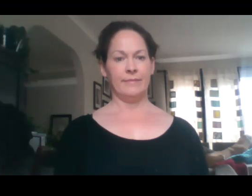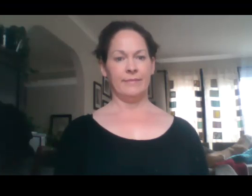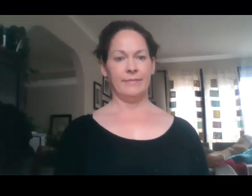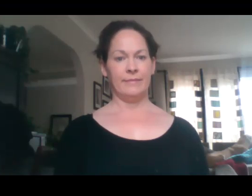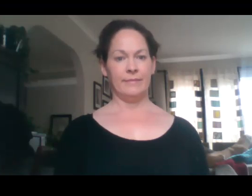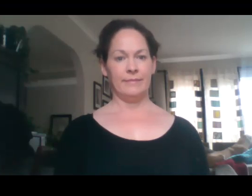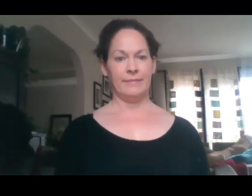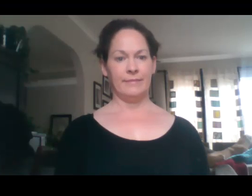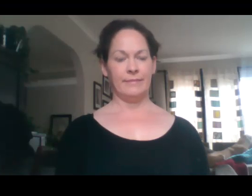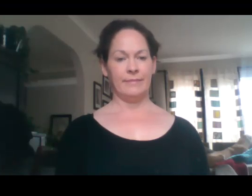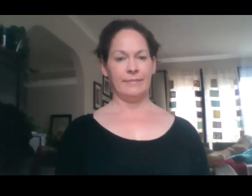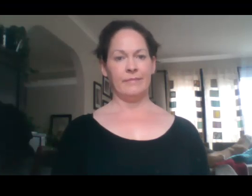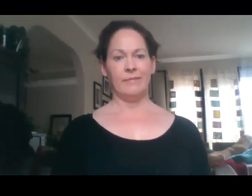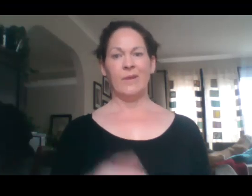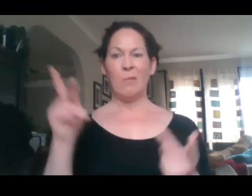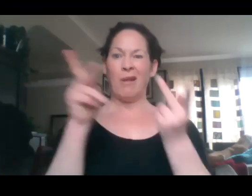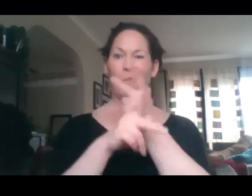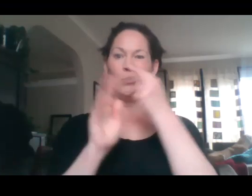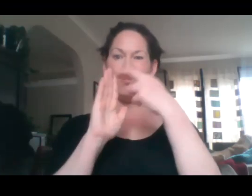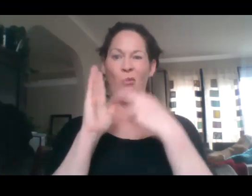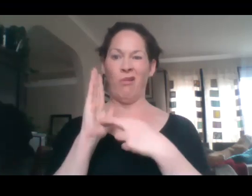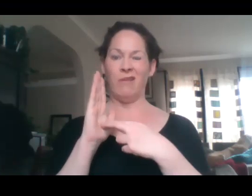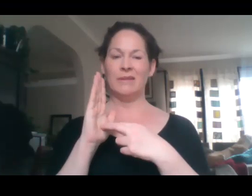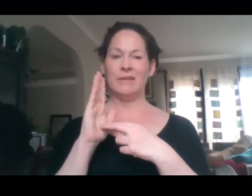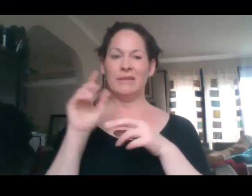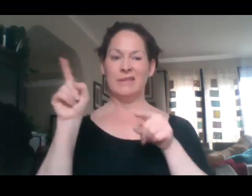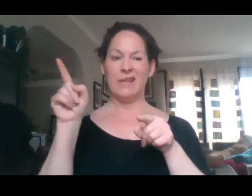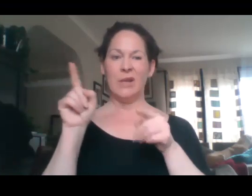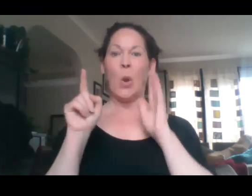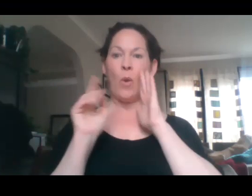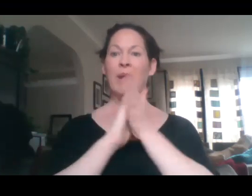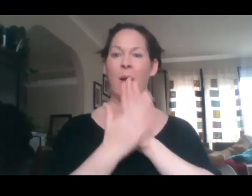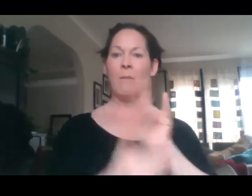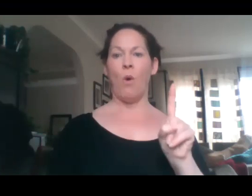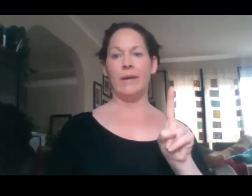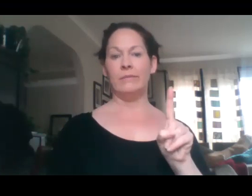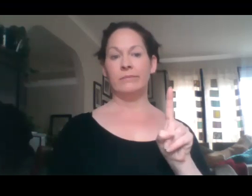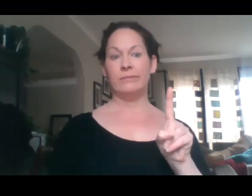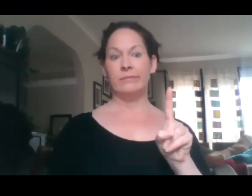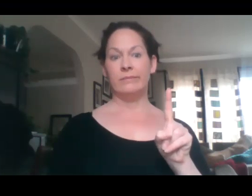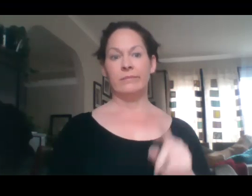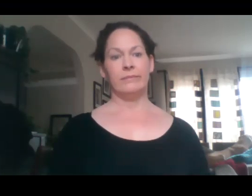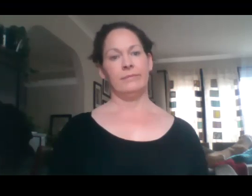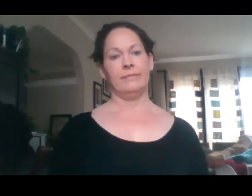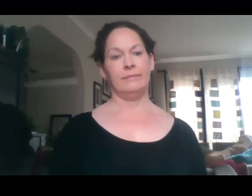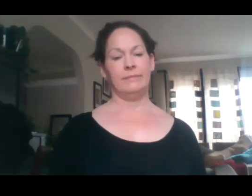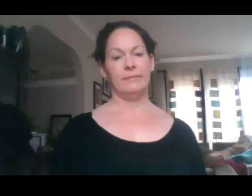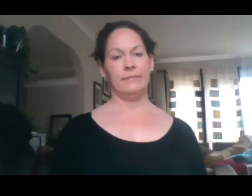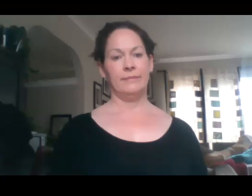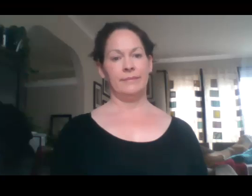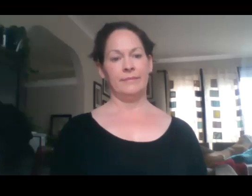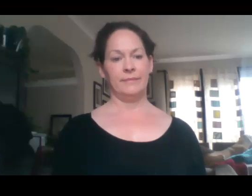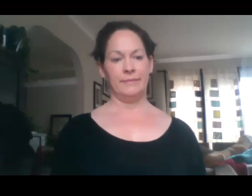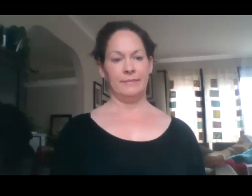My multiplication rule of exponents says that's going to be 1, so I get y plus 3. I solve